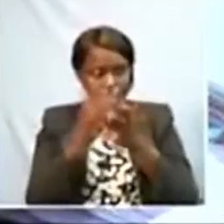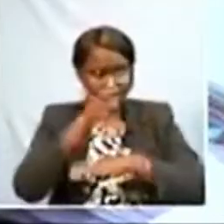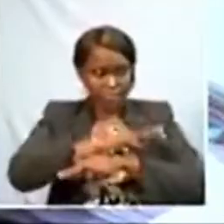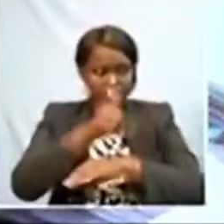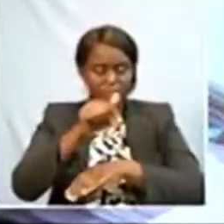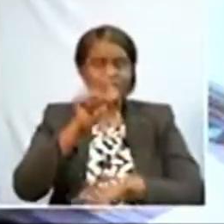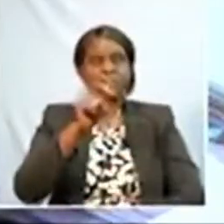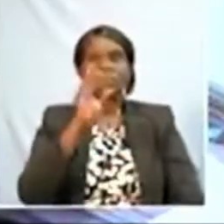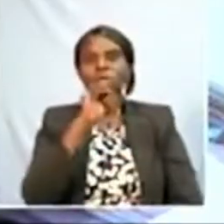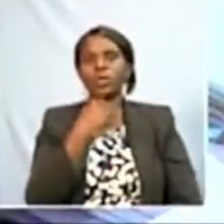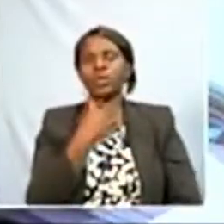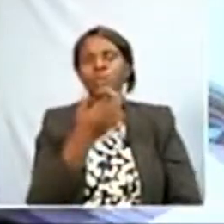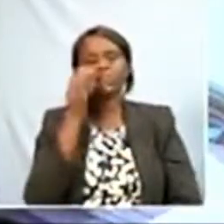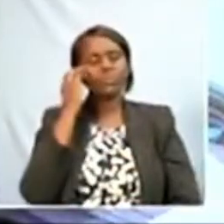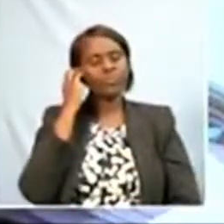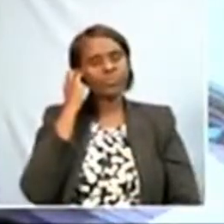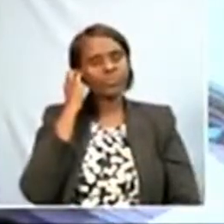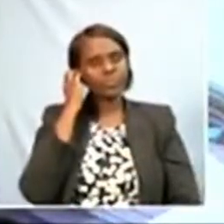were needed.